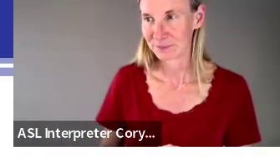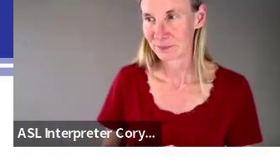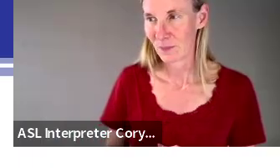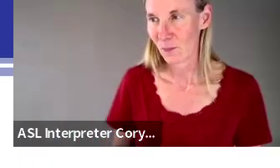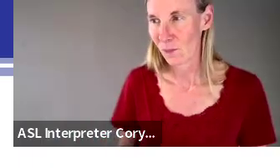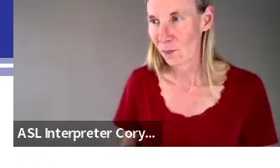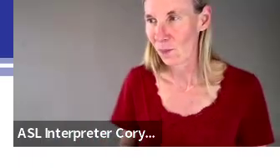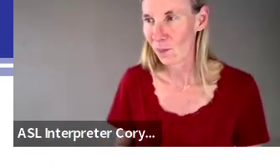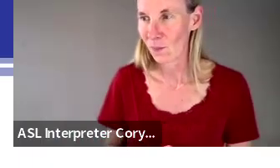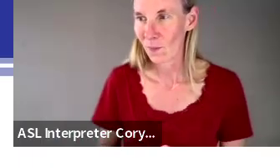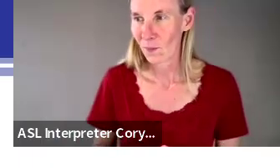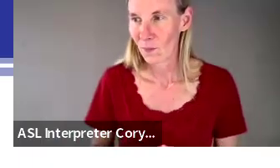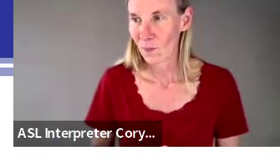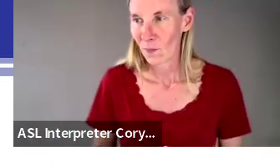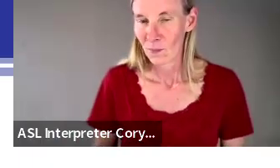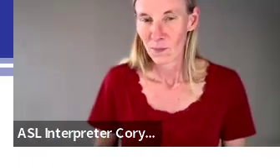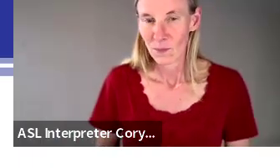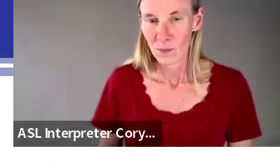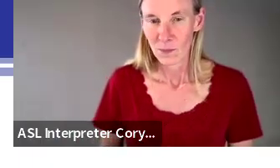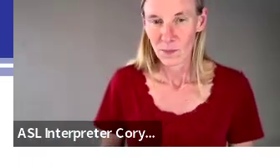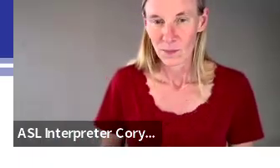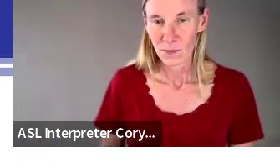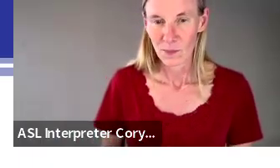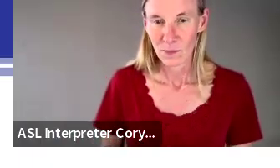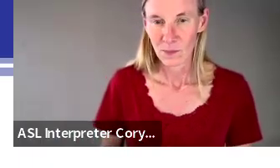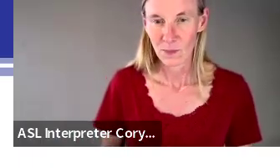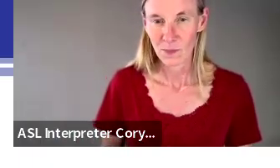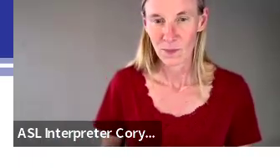And yeah, if you have